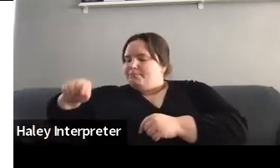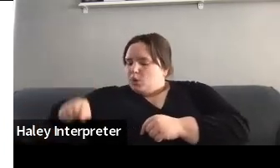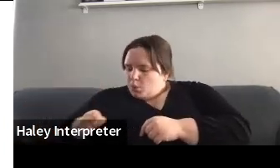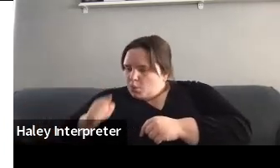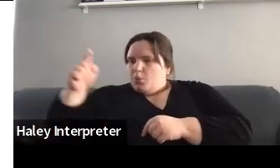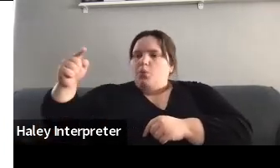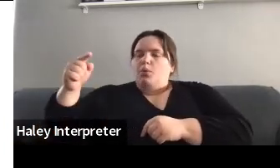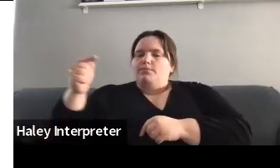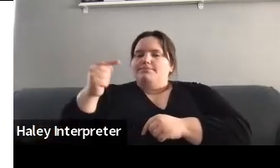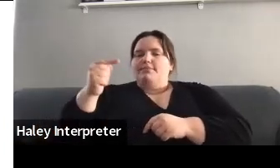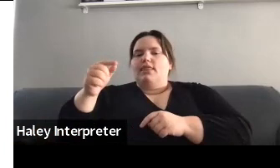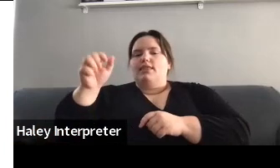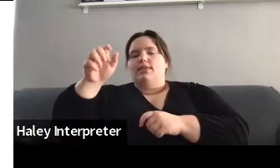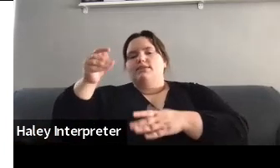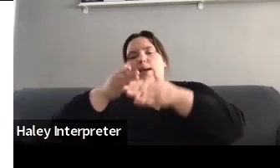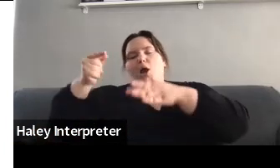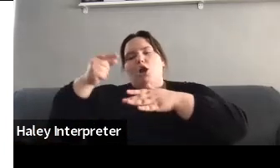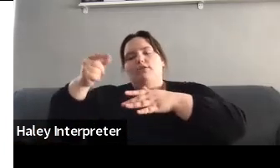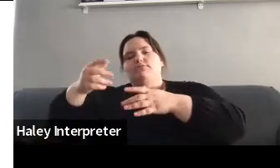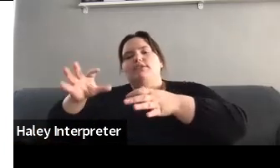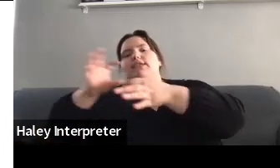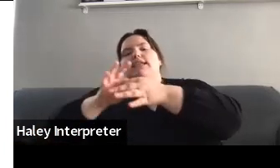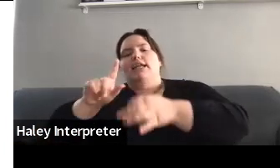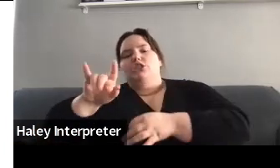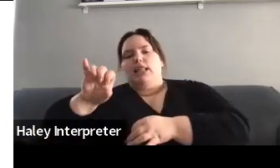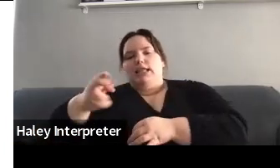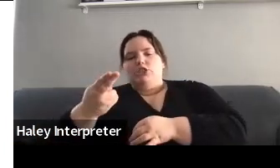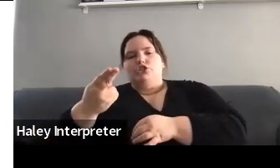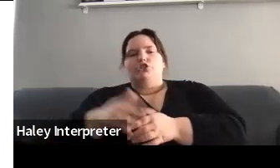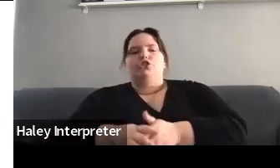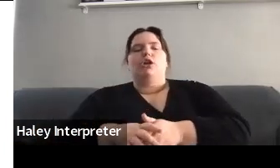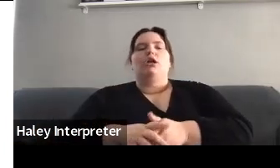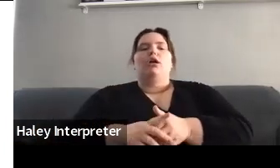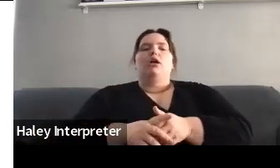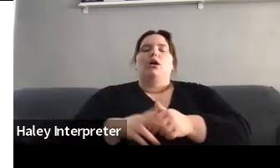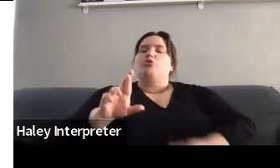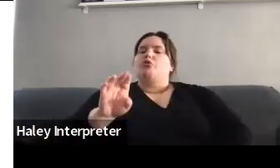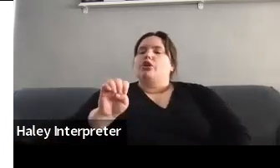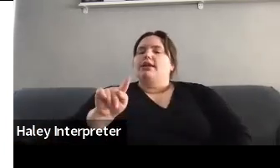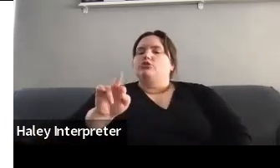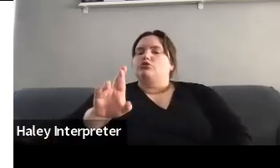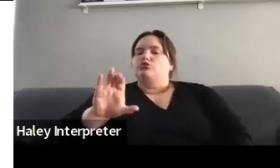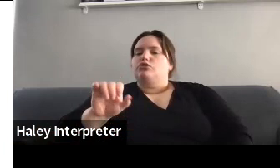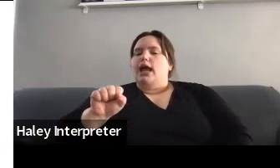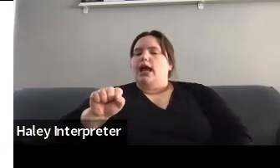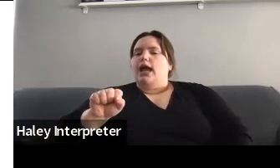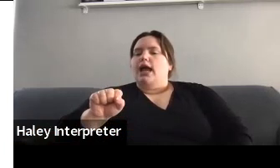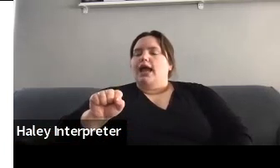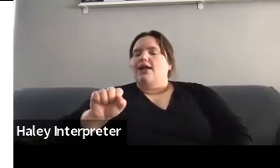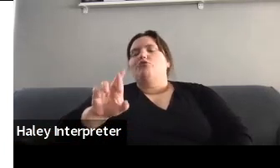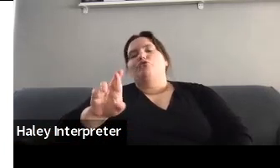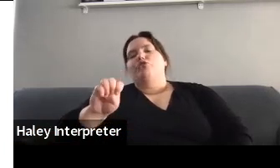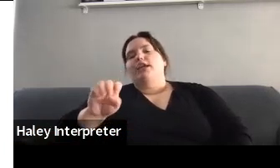free. Retractable leashes allow you to determine how far your dog or cat can